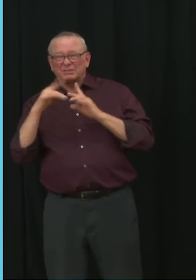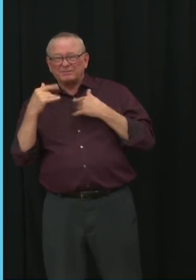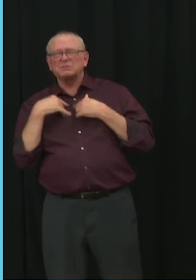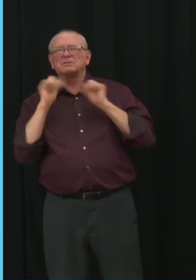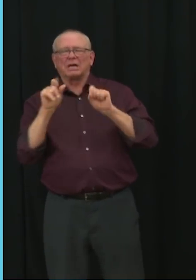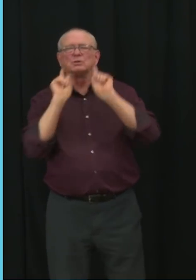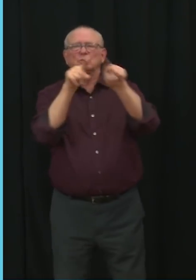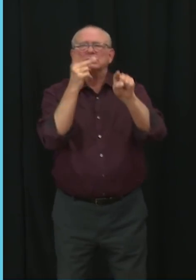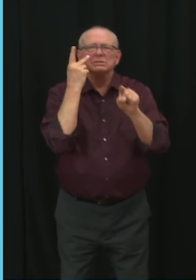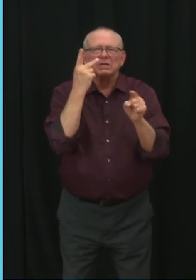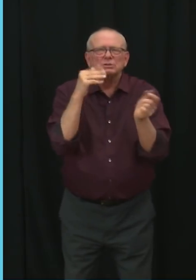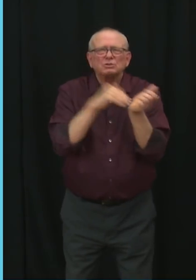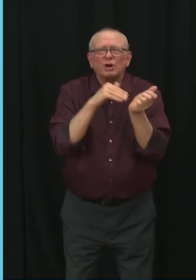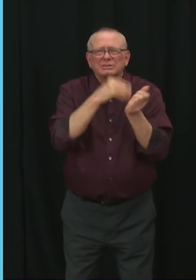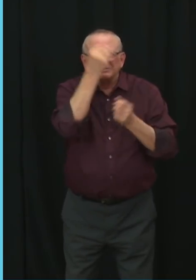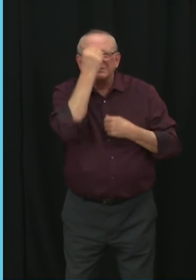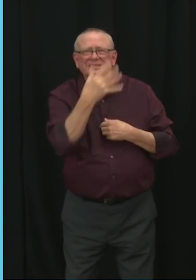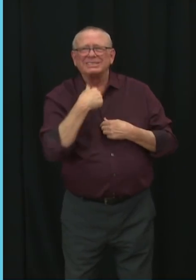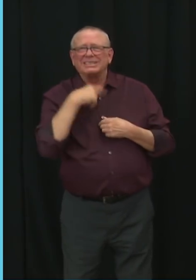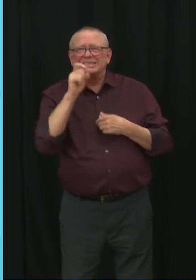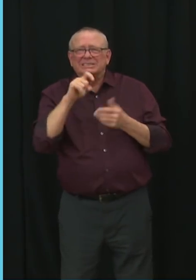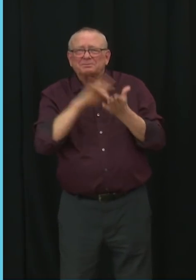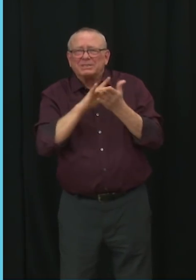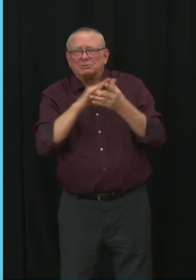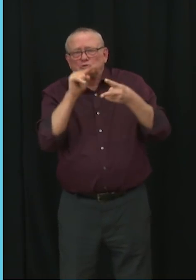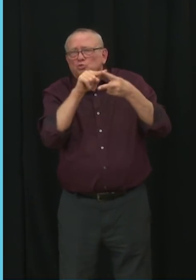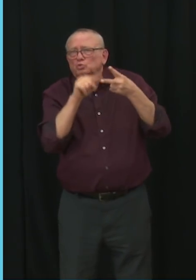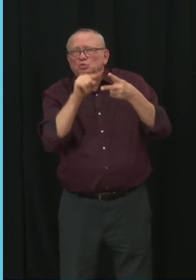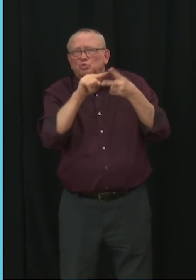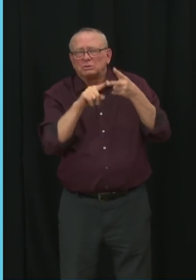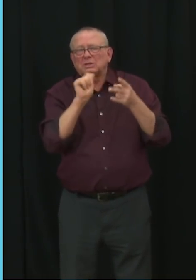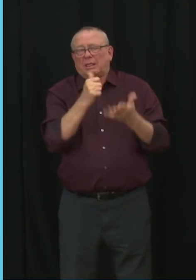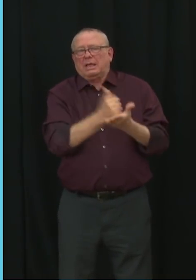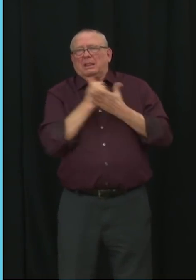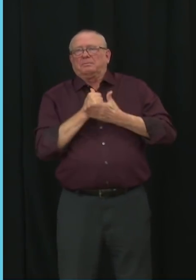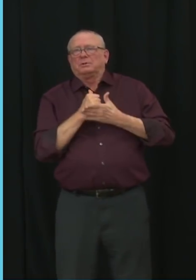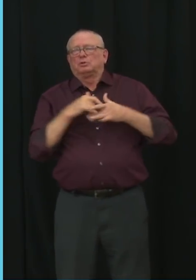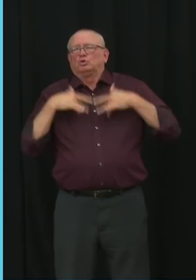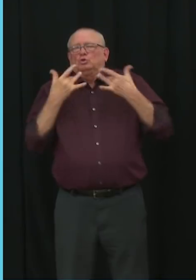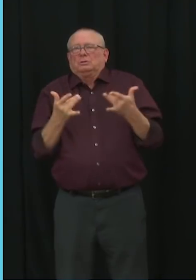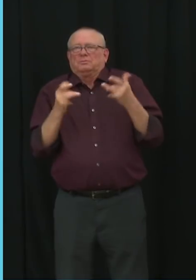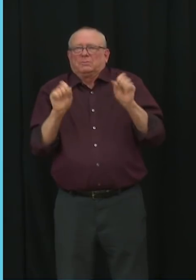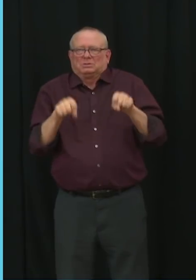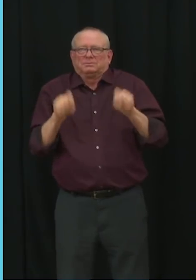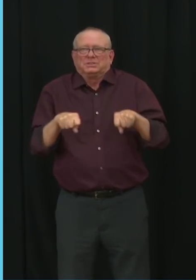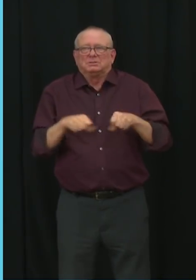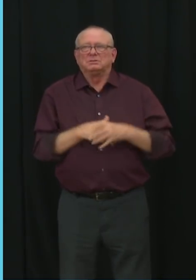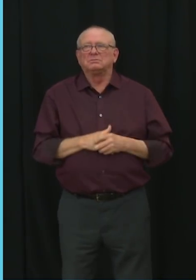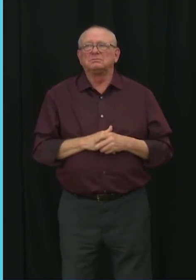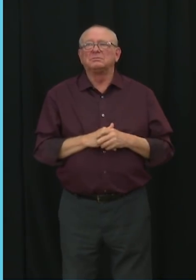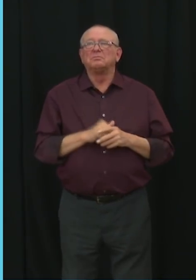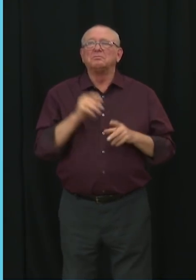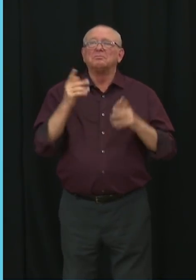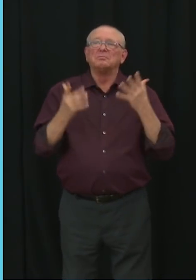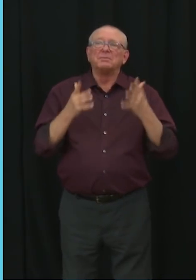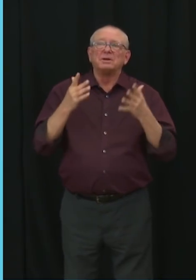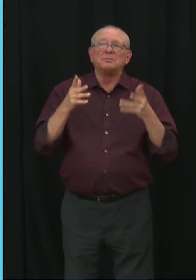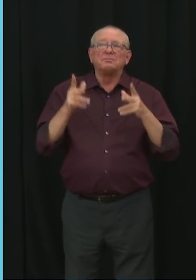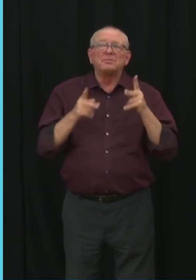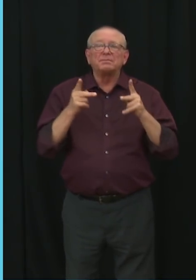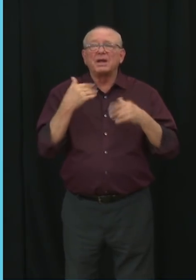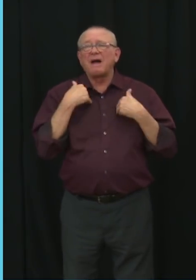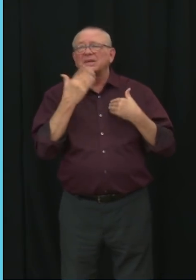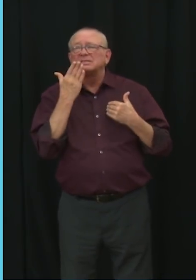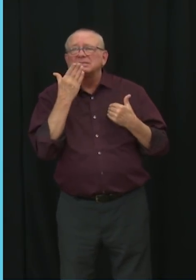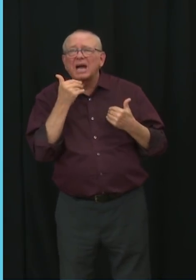anyone 18 years old and over who has a clinical risk condition like diabetes or heart disease and has either no vaccines or a single